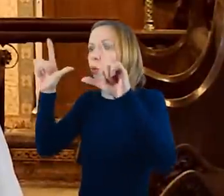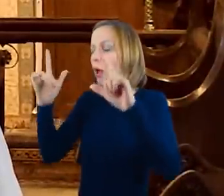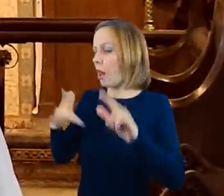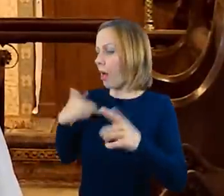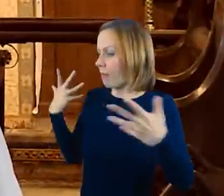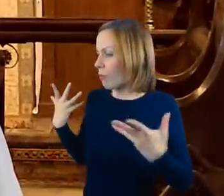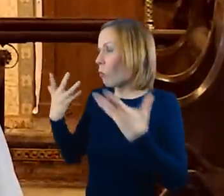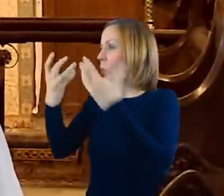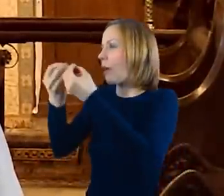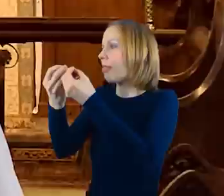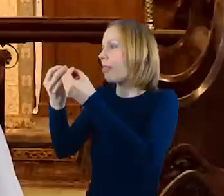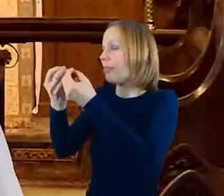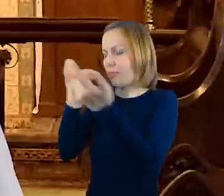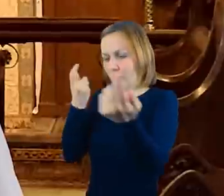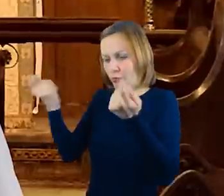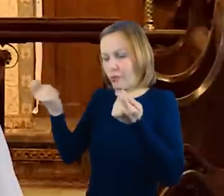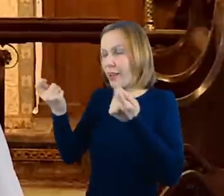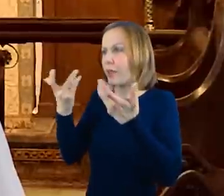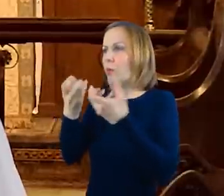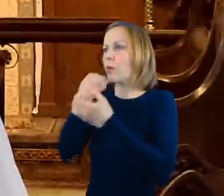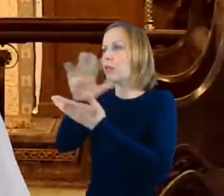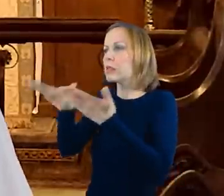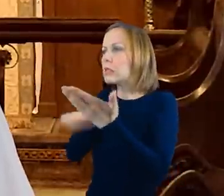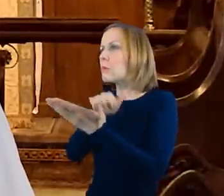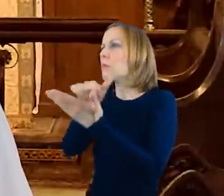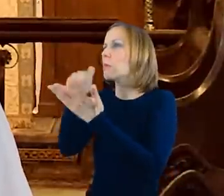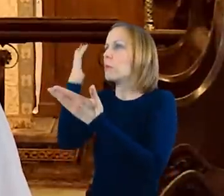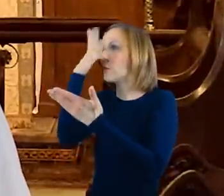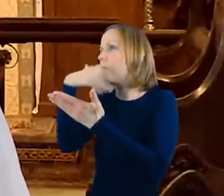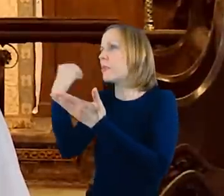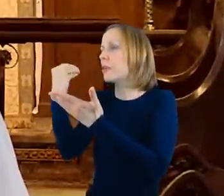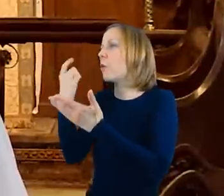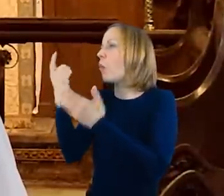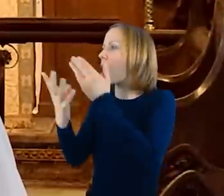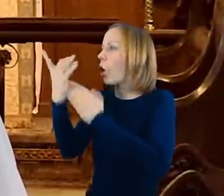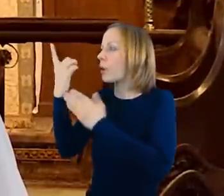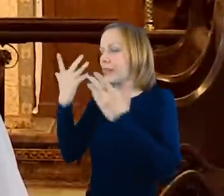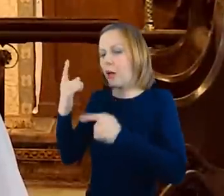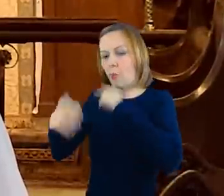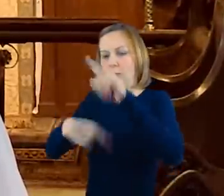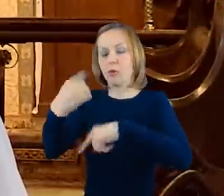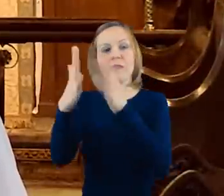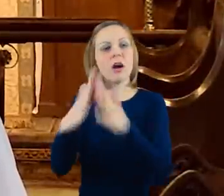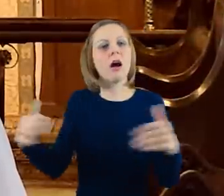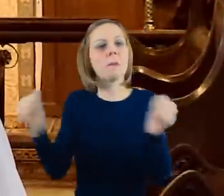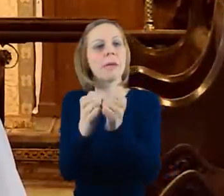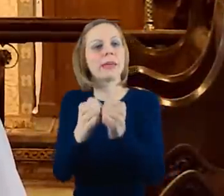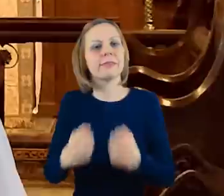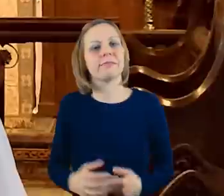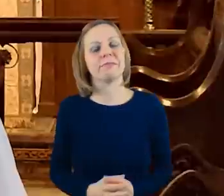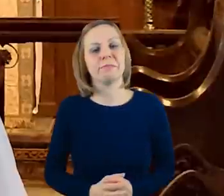the Holy Spirit, one God, now and forever. Amen.